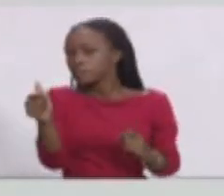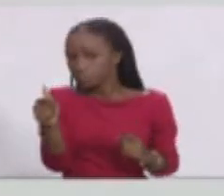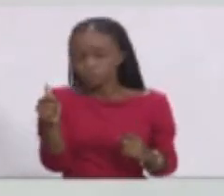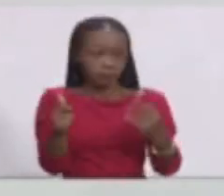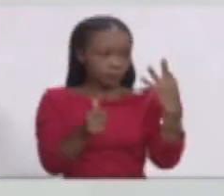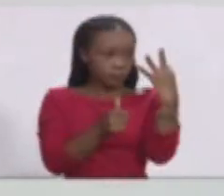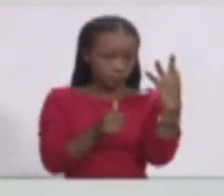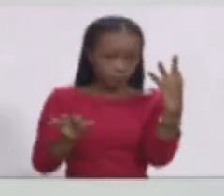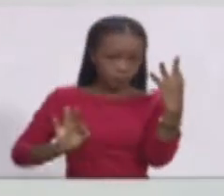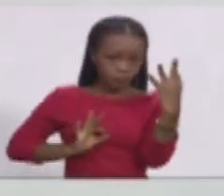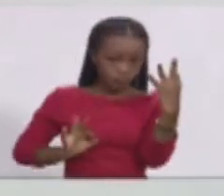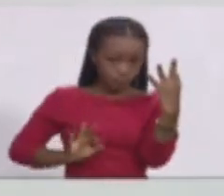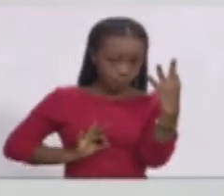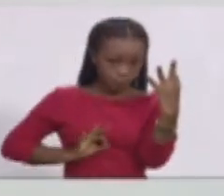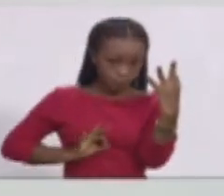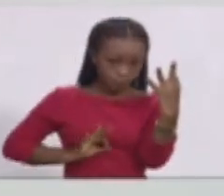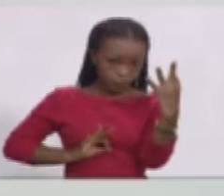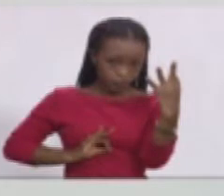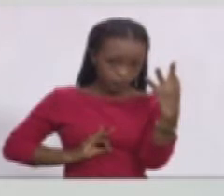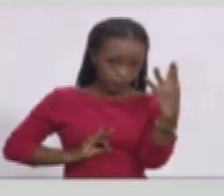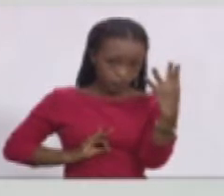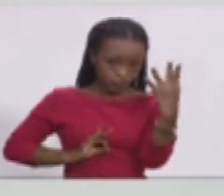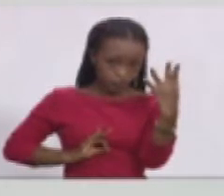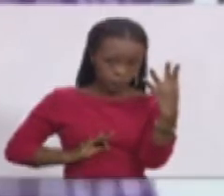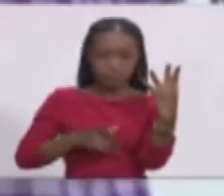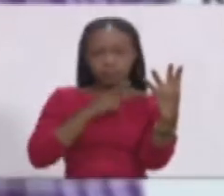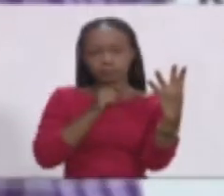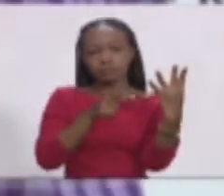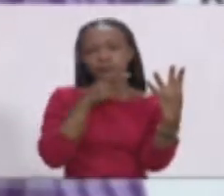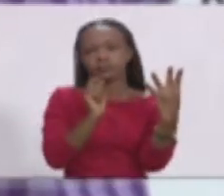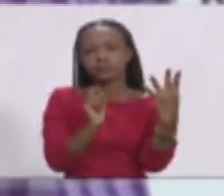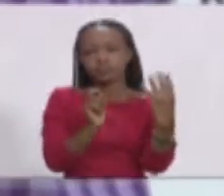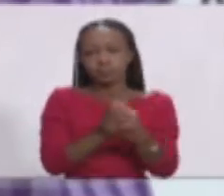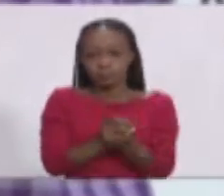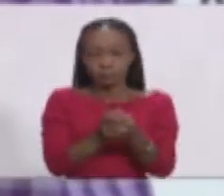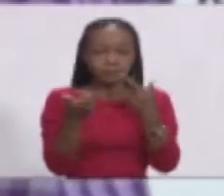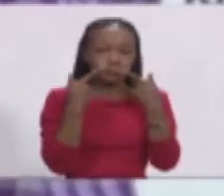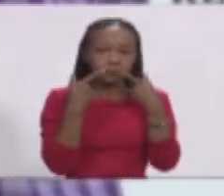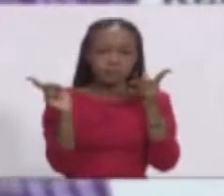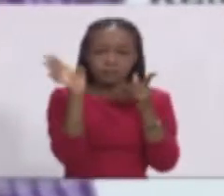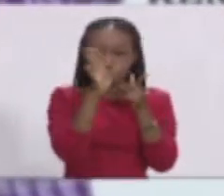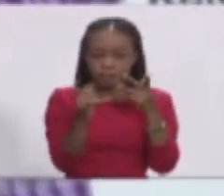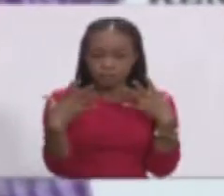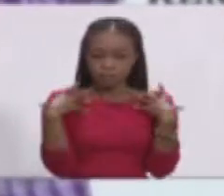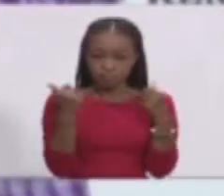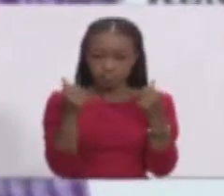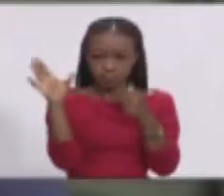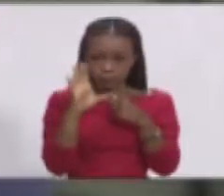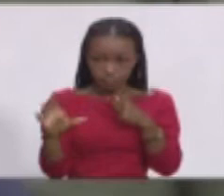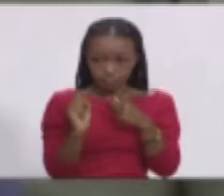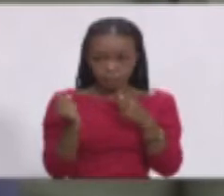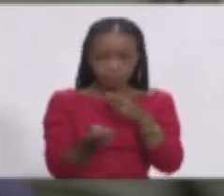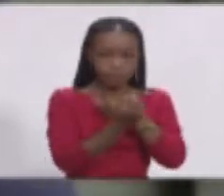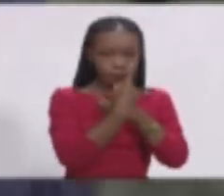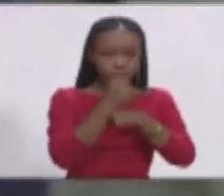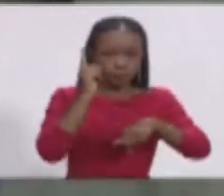3 are female and 4 males. The announcement by the Health Cabinet Secretary Mutahi Kagwe comes